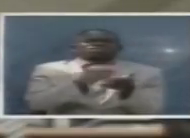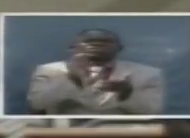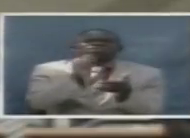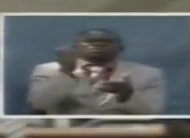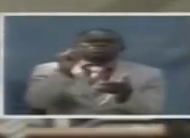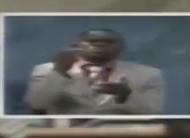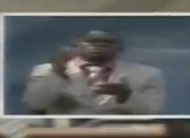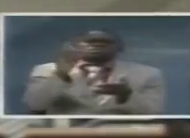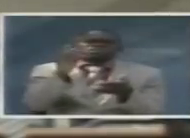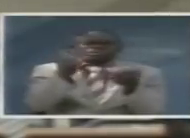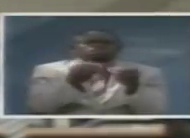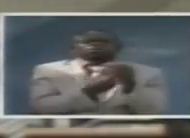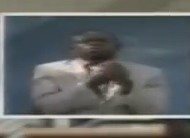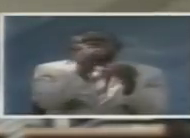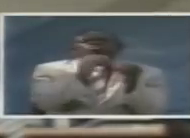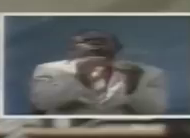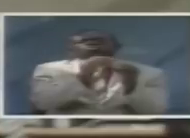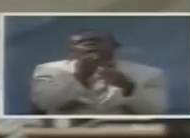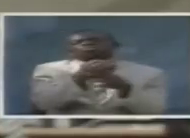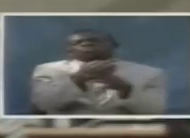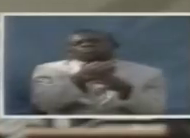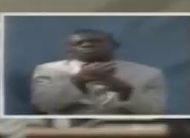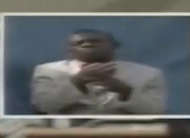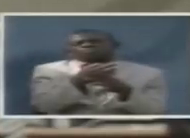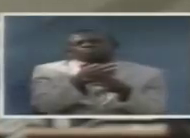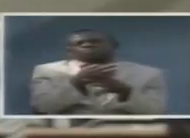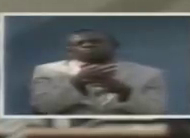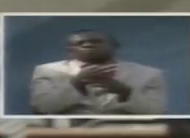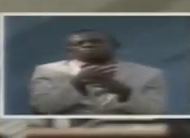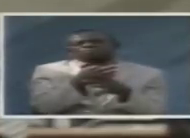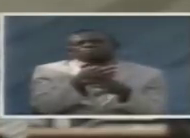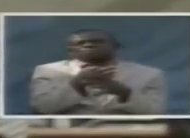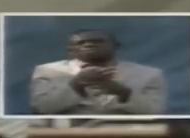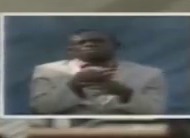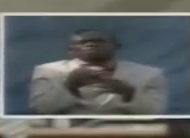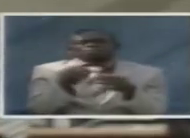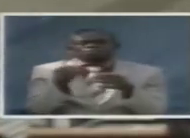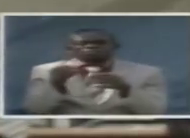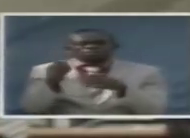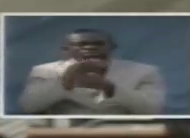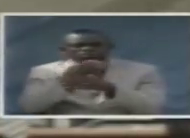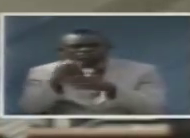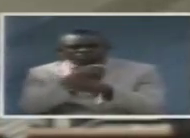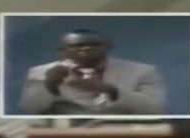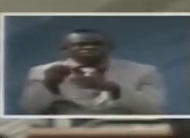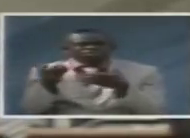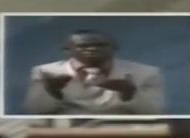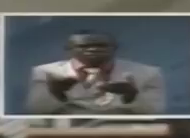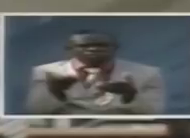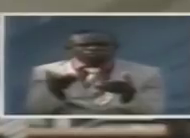2016. This was explained by higher participation by commercial and